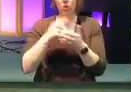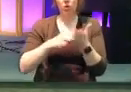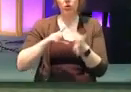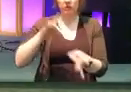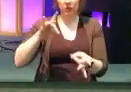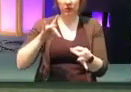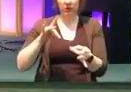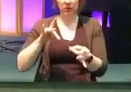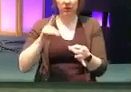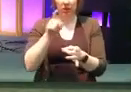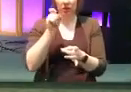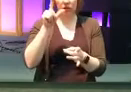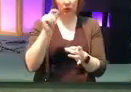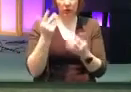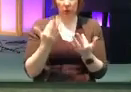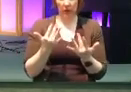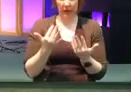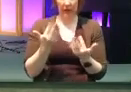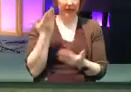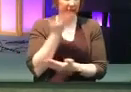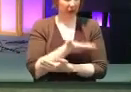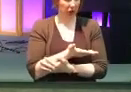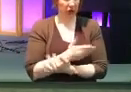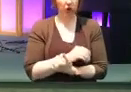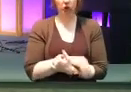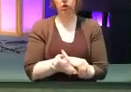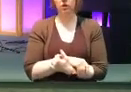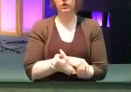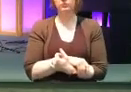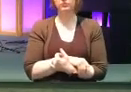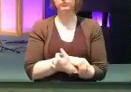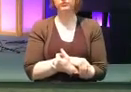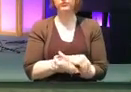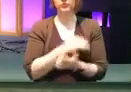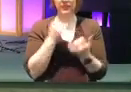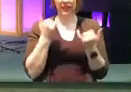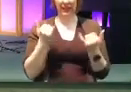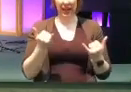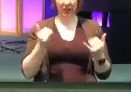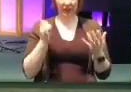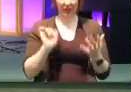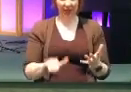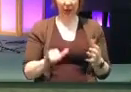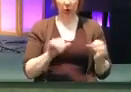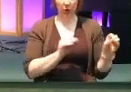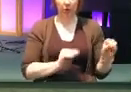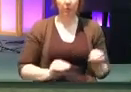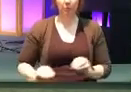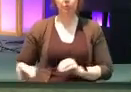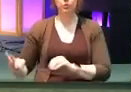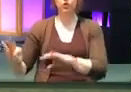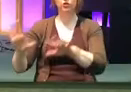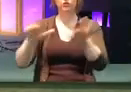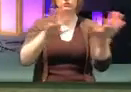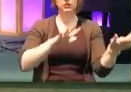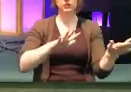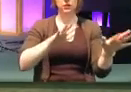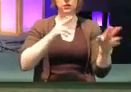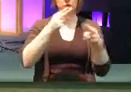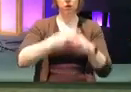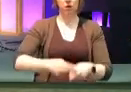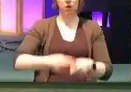Spirit came as the 120 were waiting there. And now that movement is referred to as a